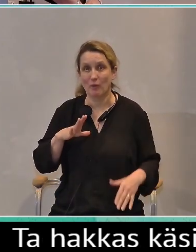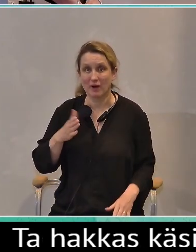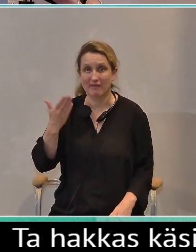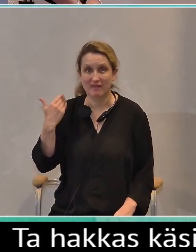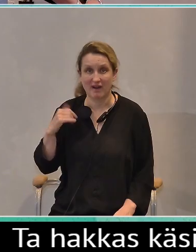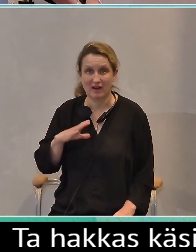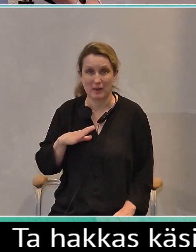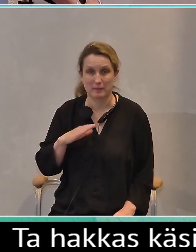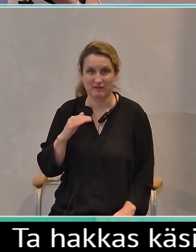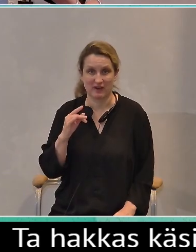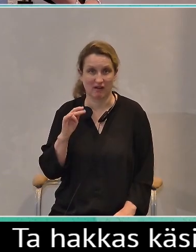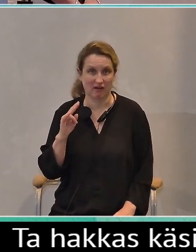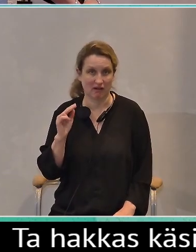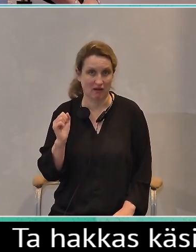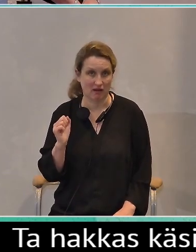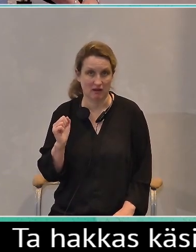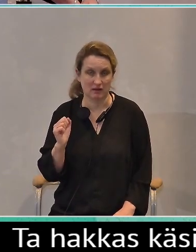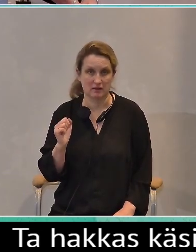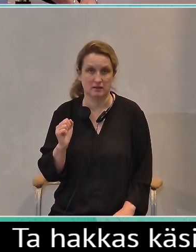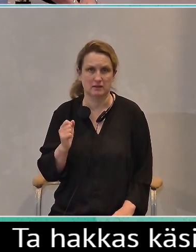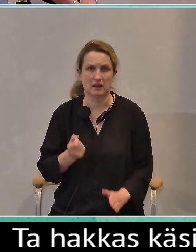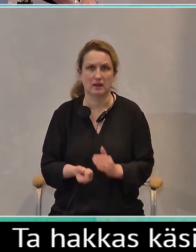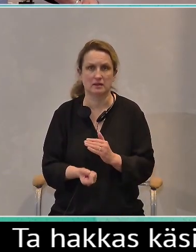And where Franka was previously cheerful,